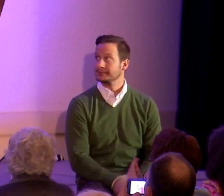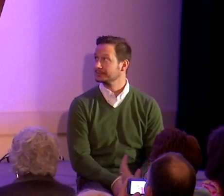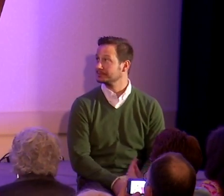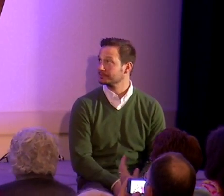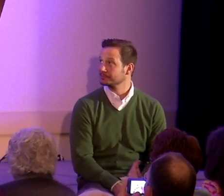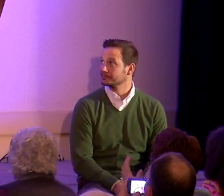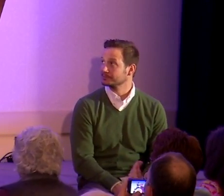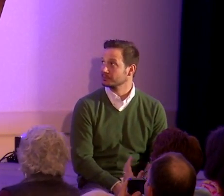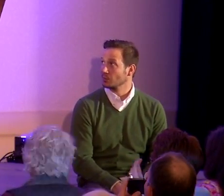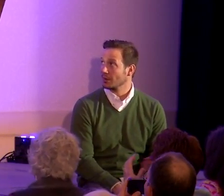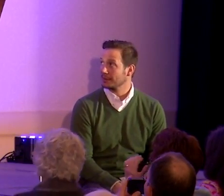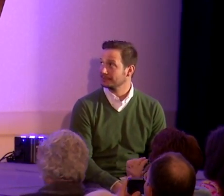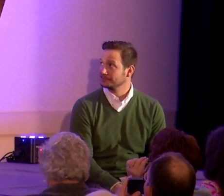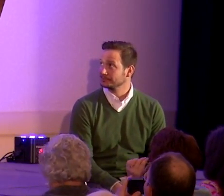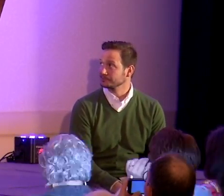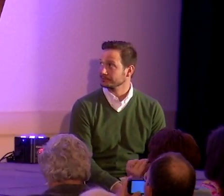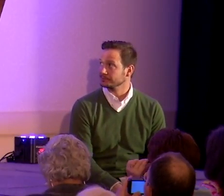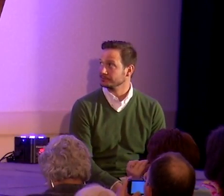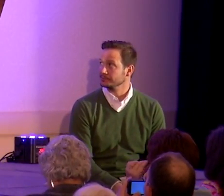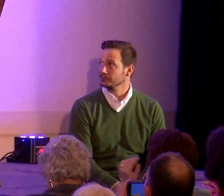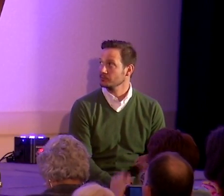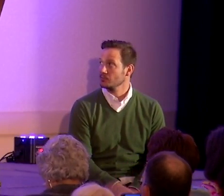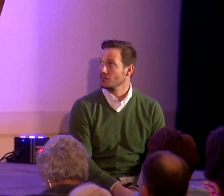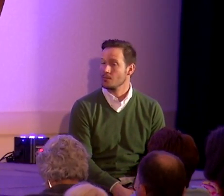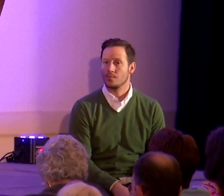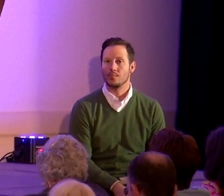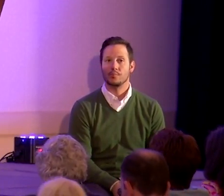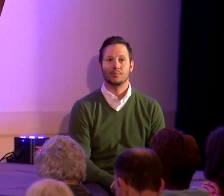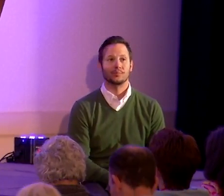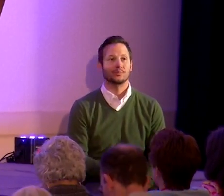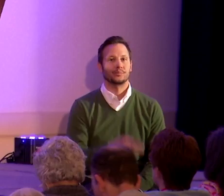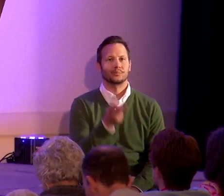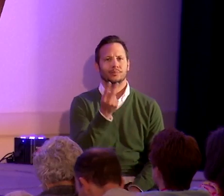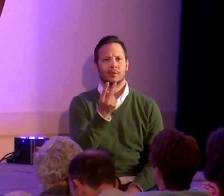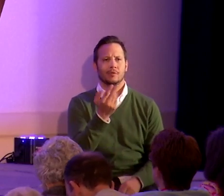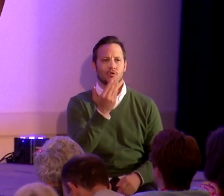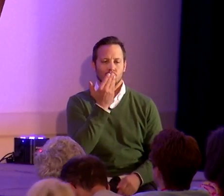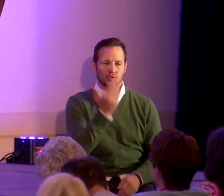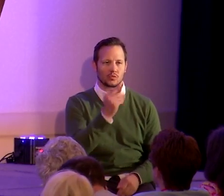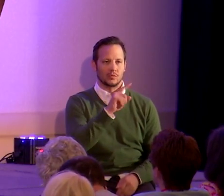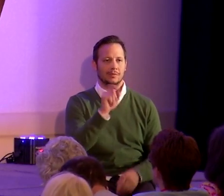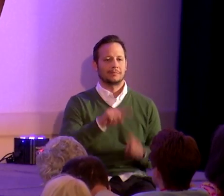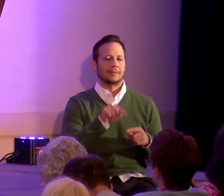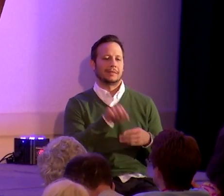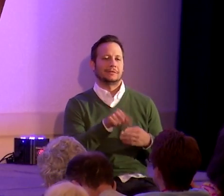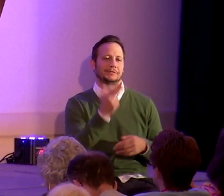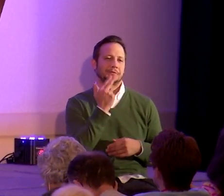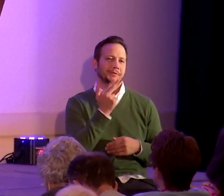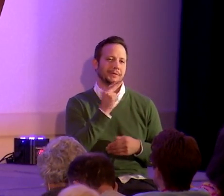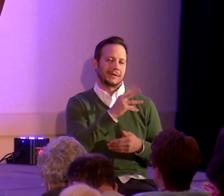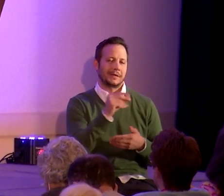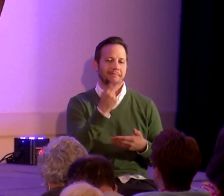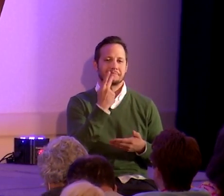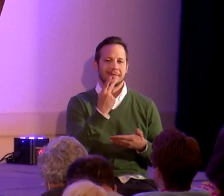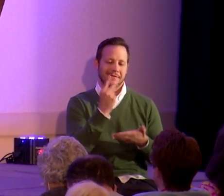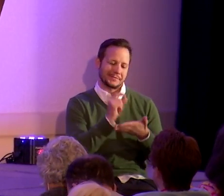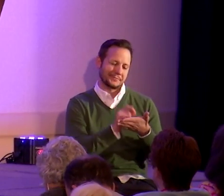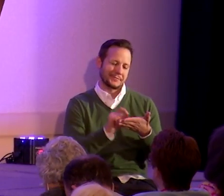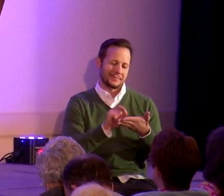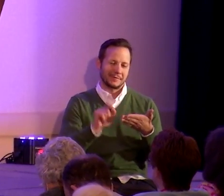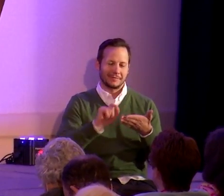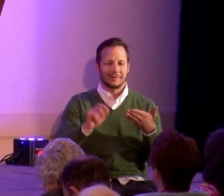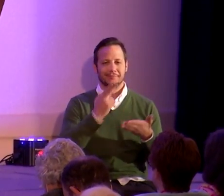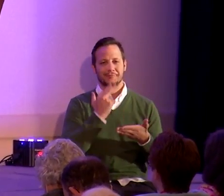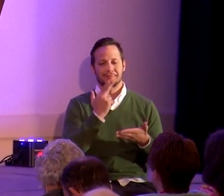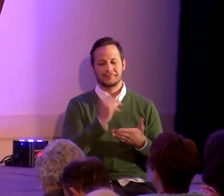Yeah, of course. Okay. We've got a couple very good questions, but this one is just so cute and it's written in pink ink, so I'm going to